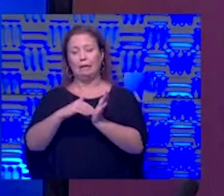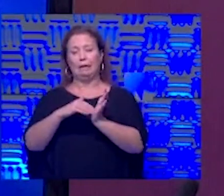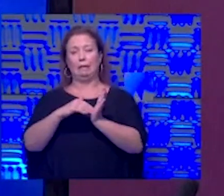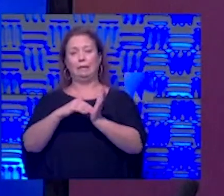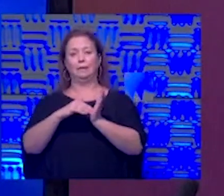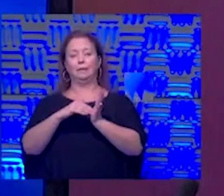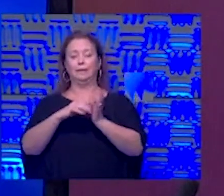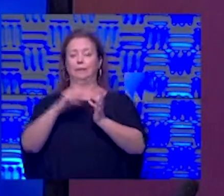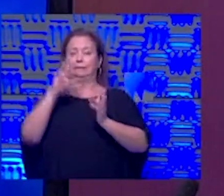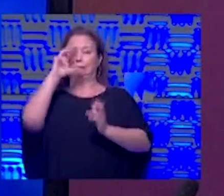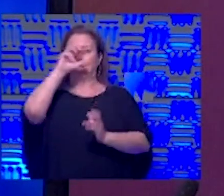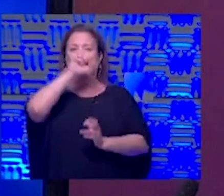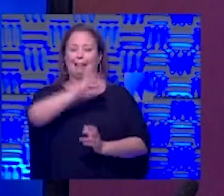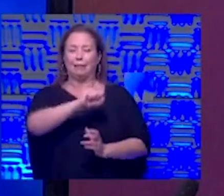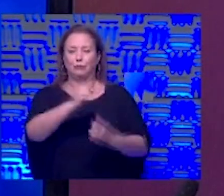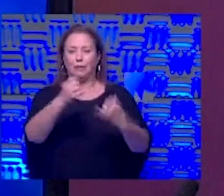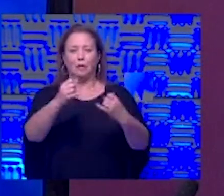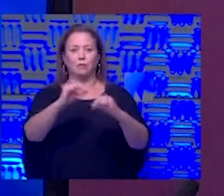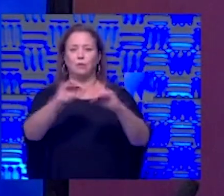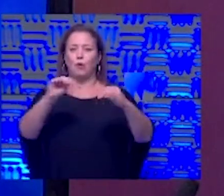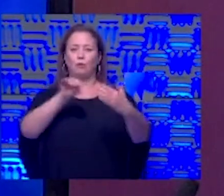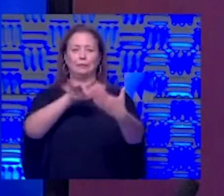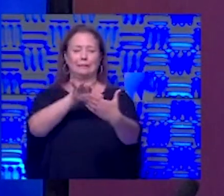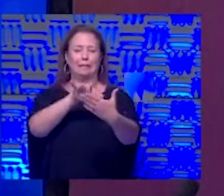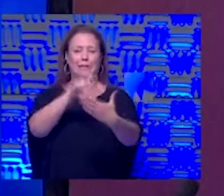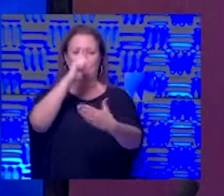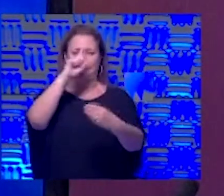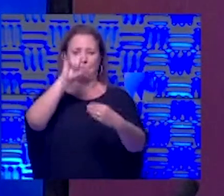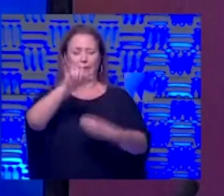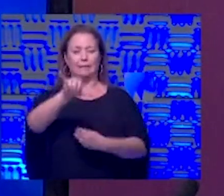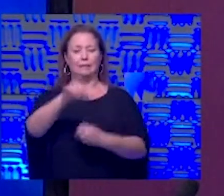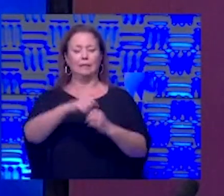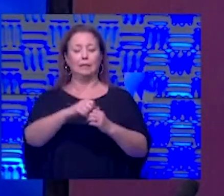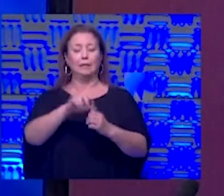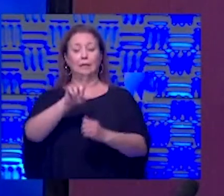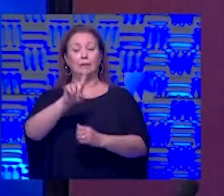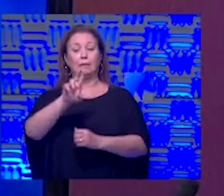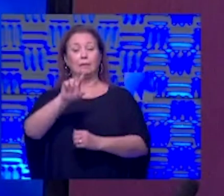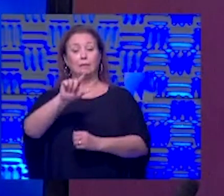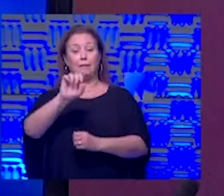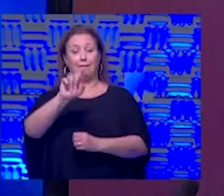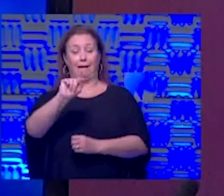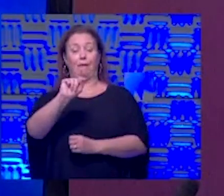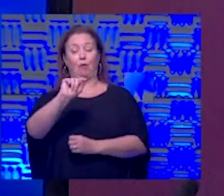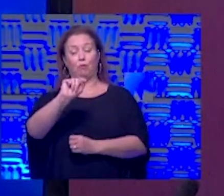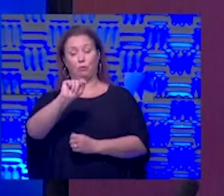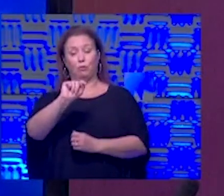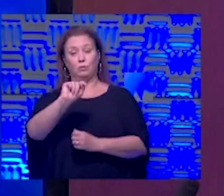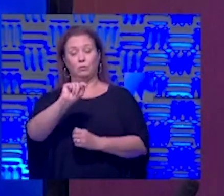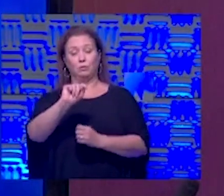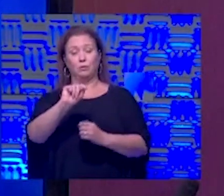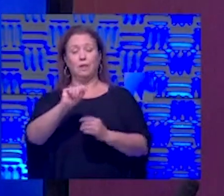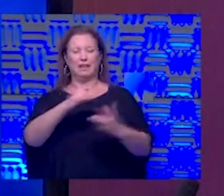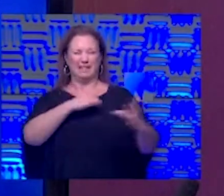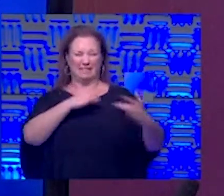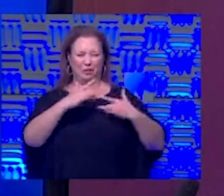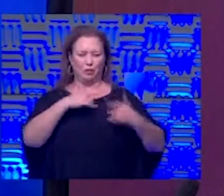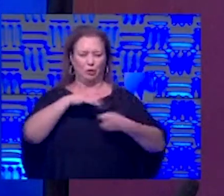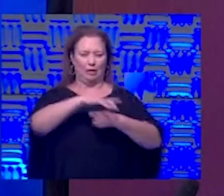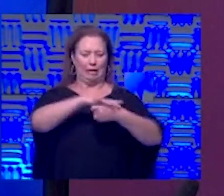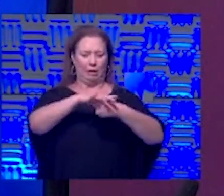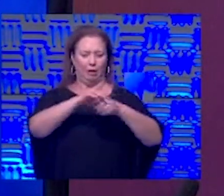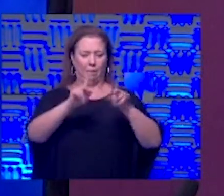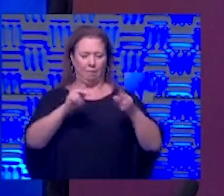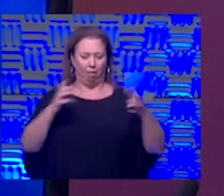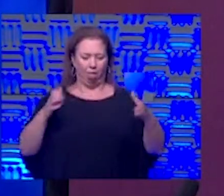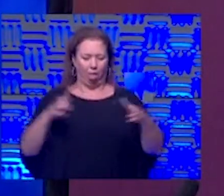all speculation in a way because there's no real studies on this. I think the dugout is certainly a much more concerning area. That's where you have